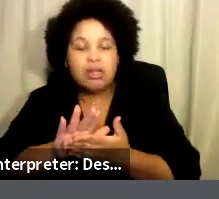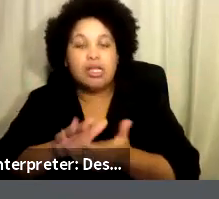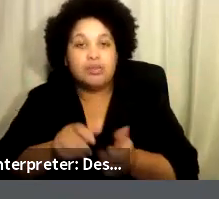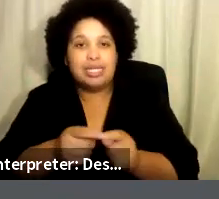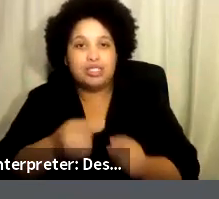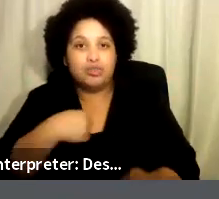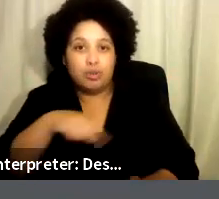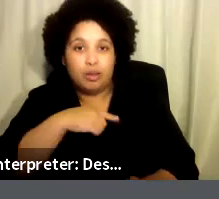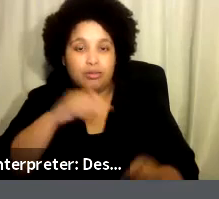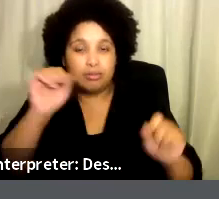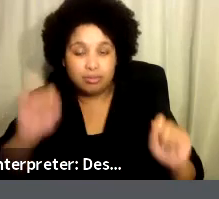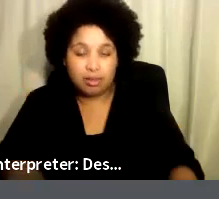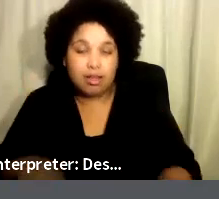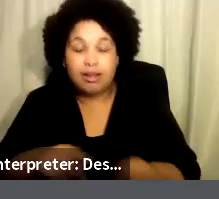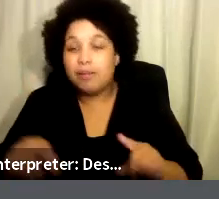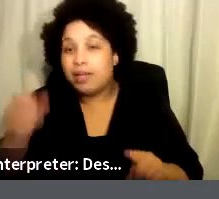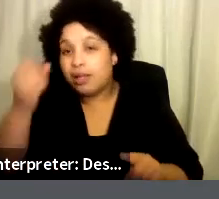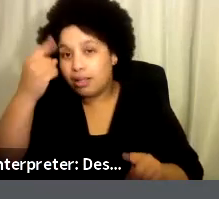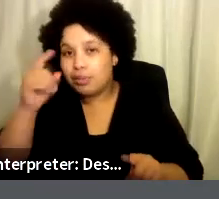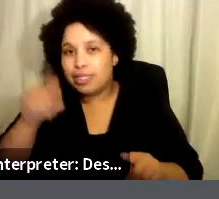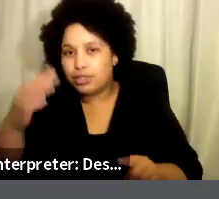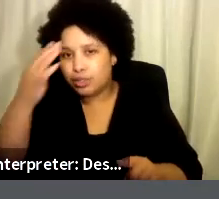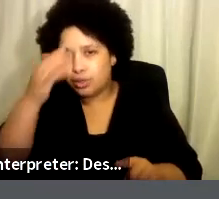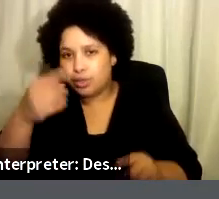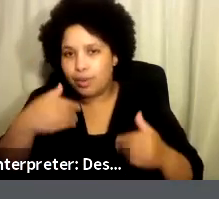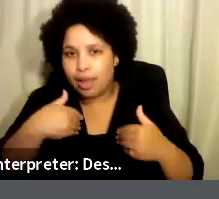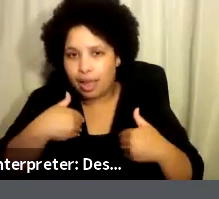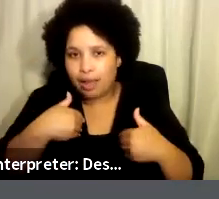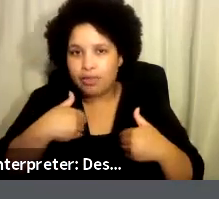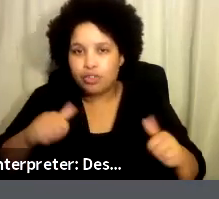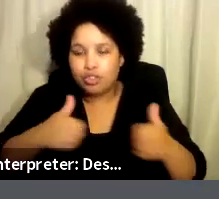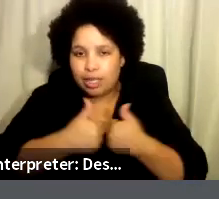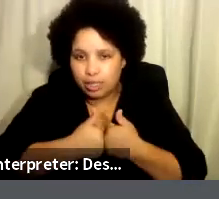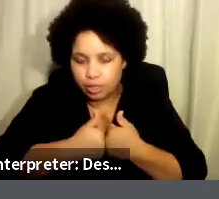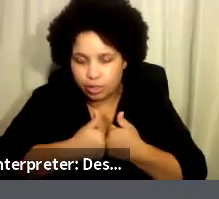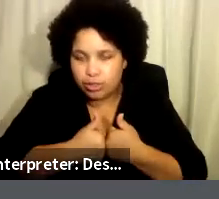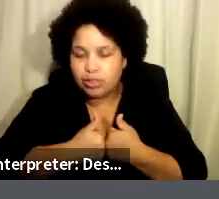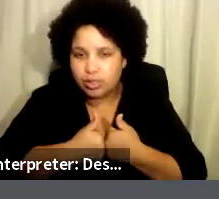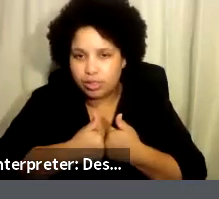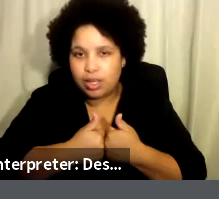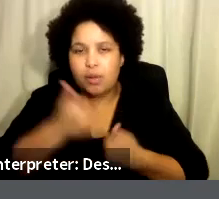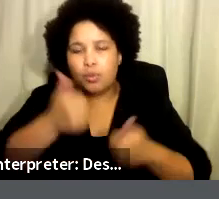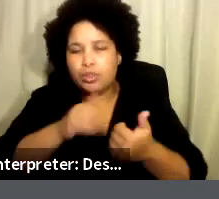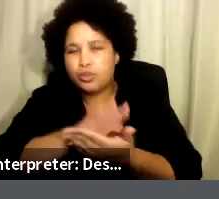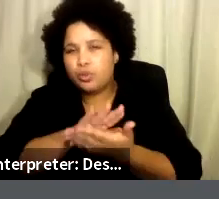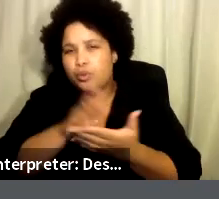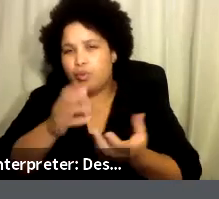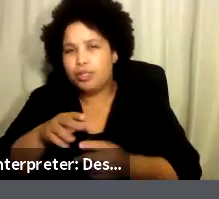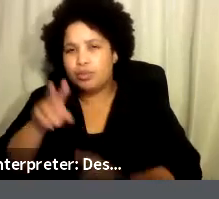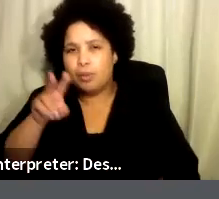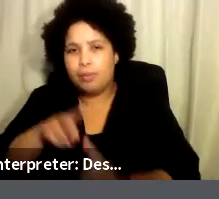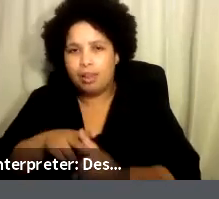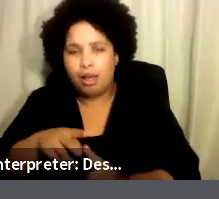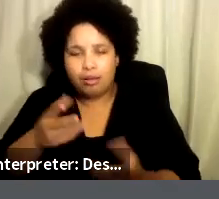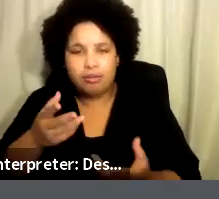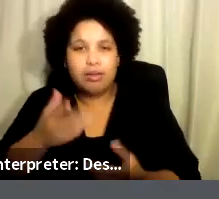us. But we need to know that you have those difficulties and what school you're trying to apply to so that